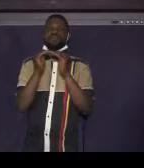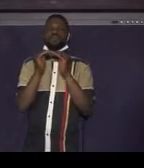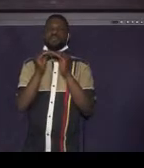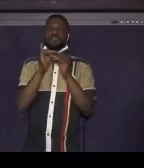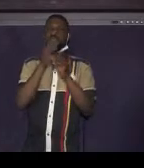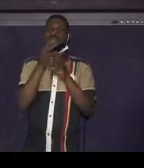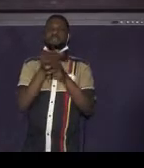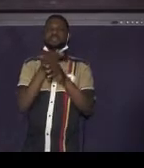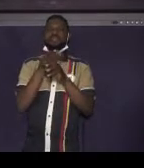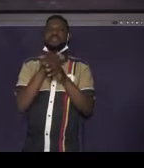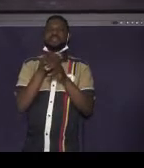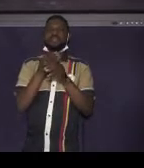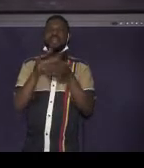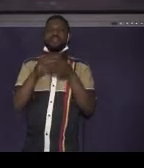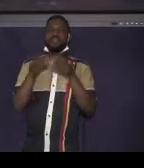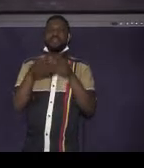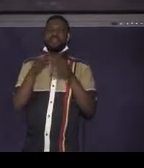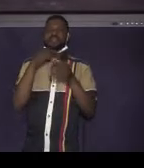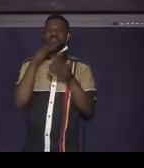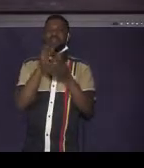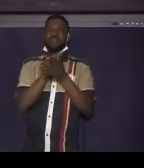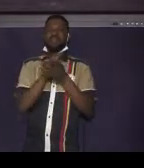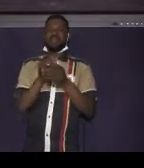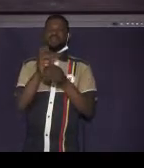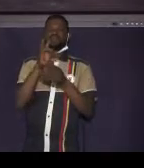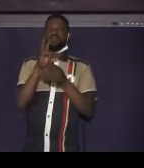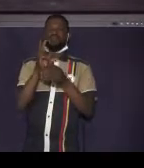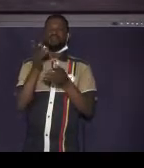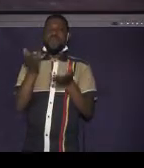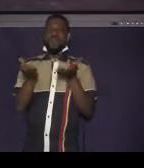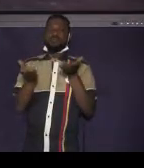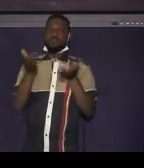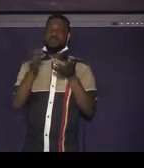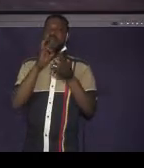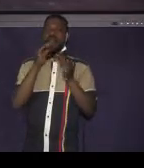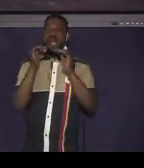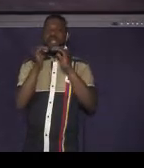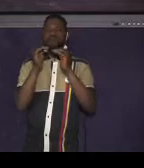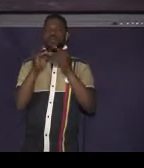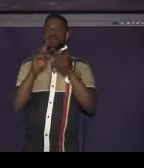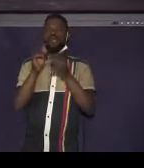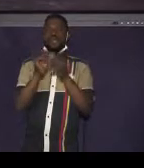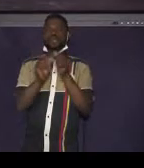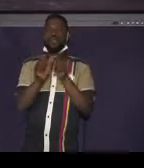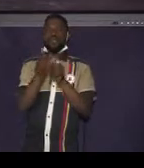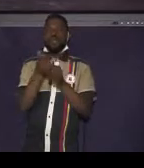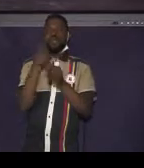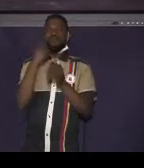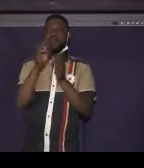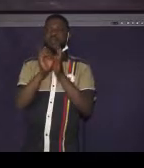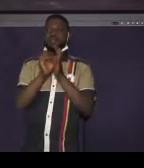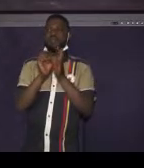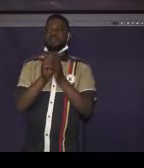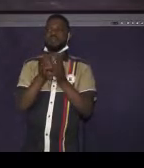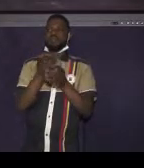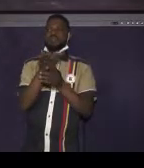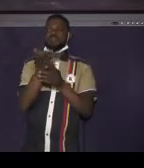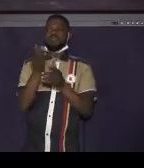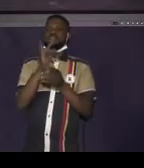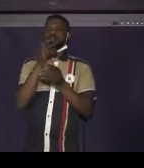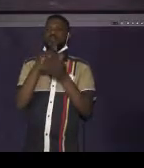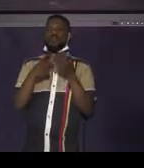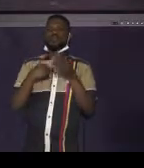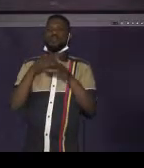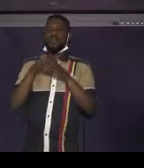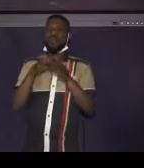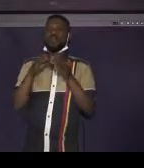is a mathematical sentence saying that 2 expressions are equal to each other. For example, this is what we call